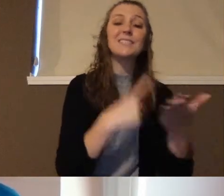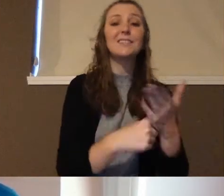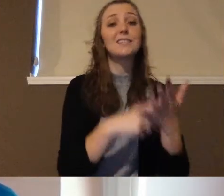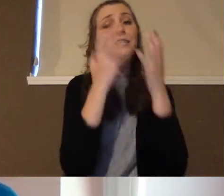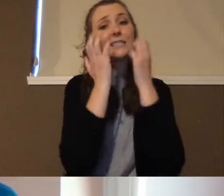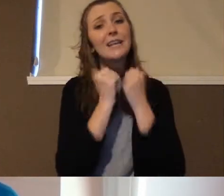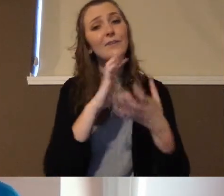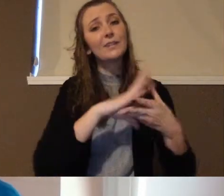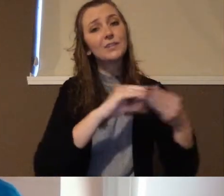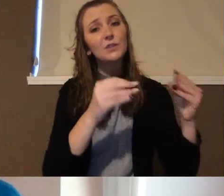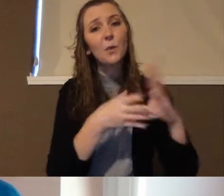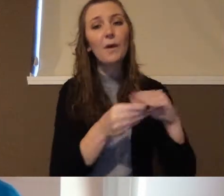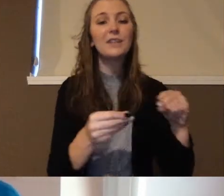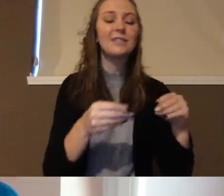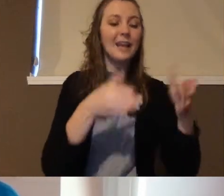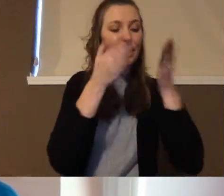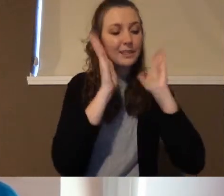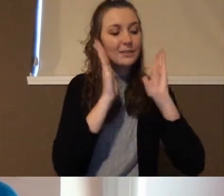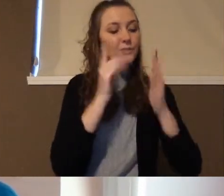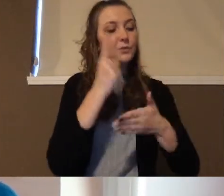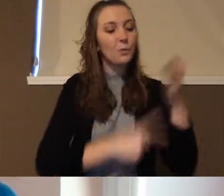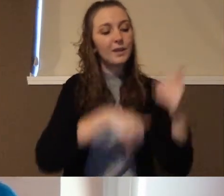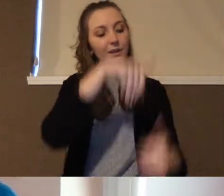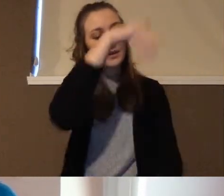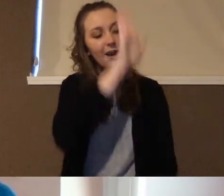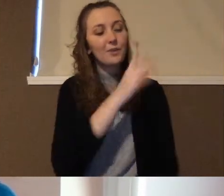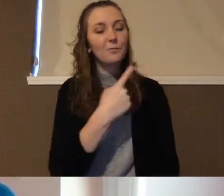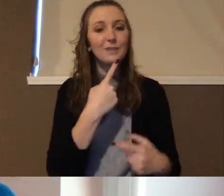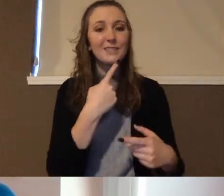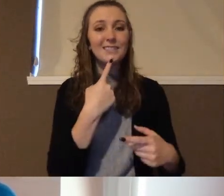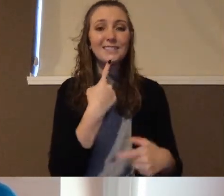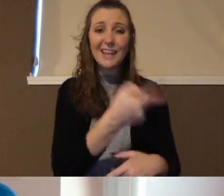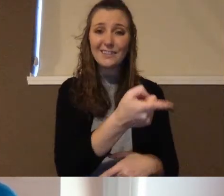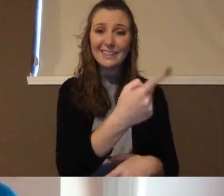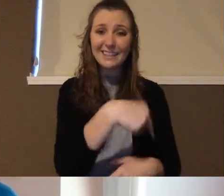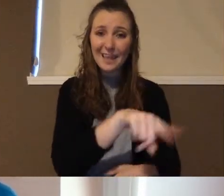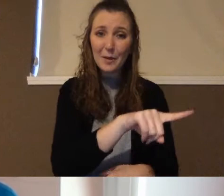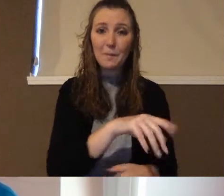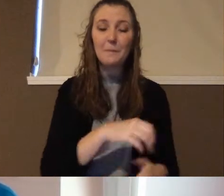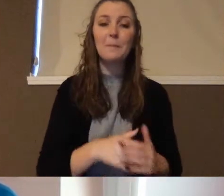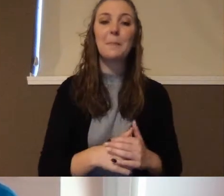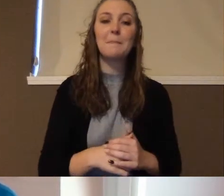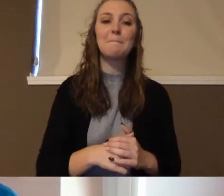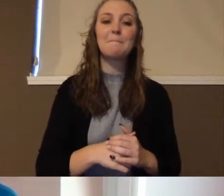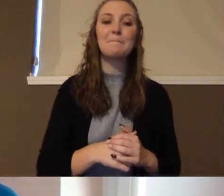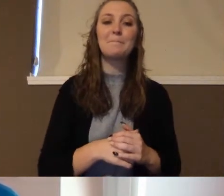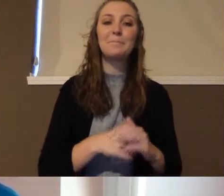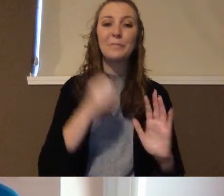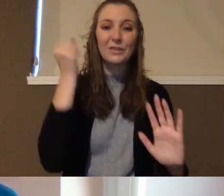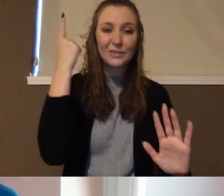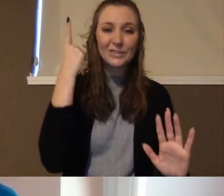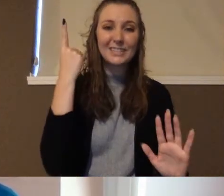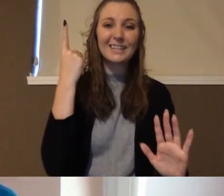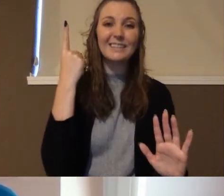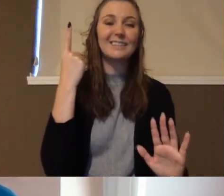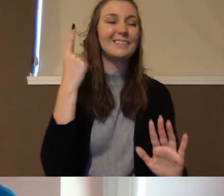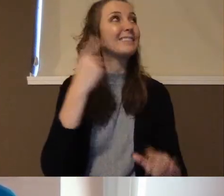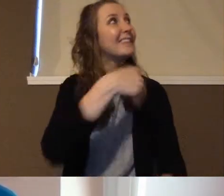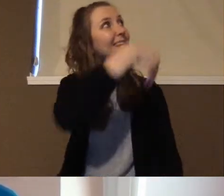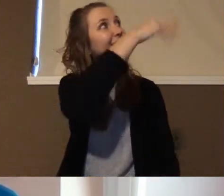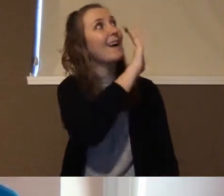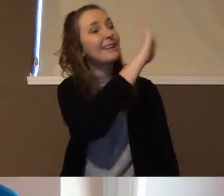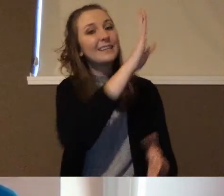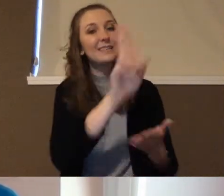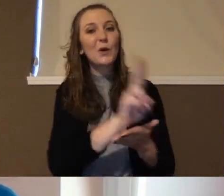to them, God's Holy Spirit led them to a profound place, a